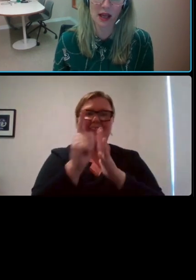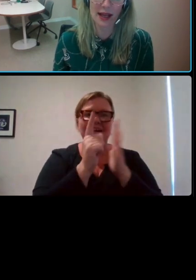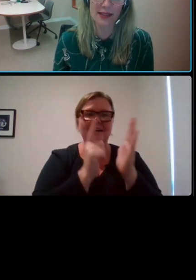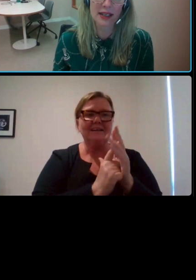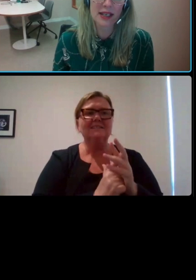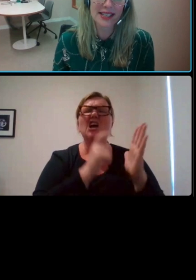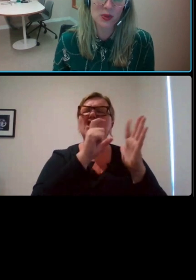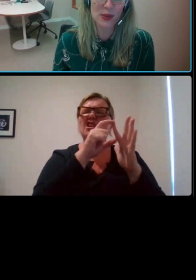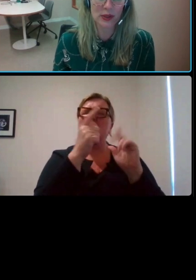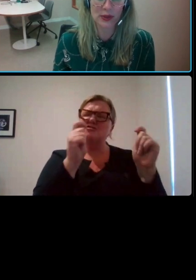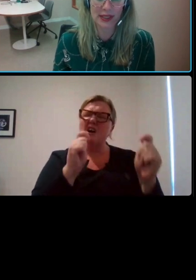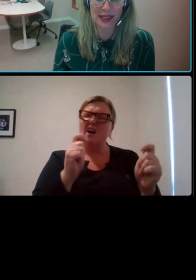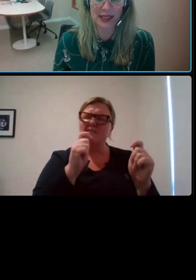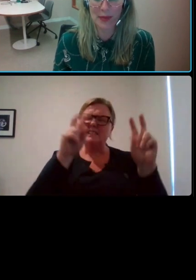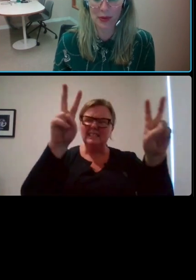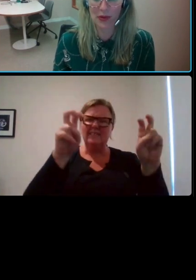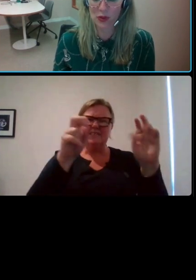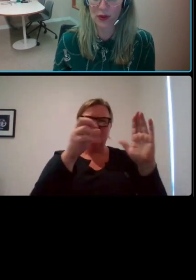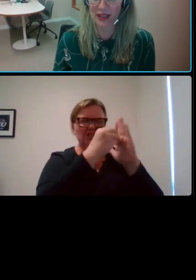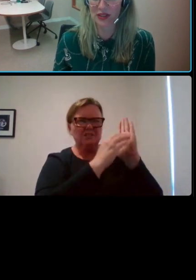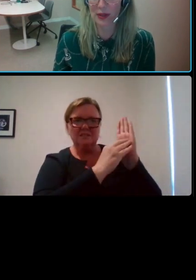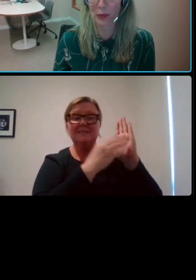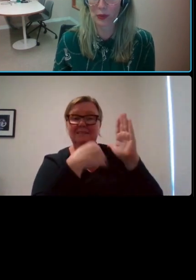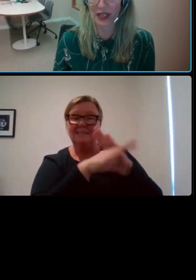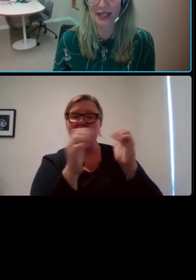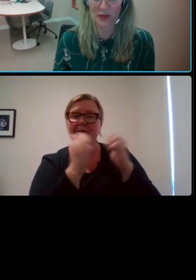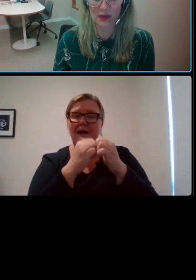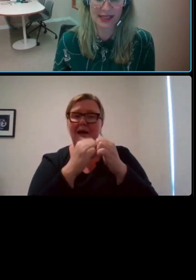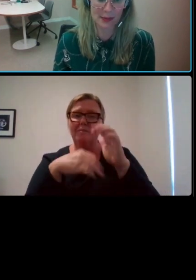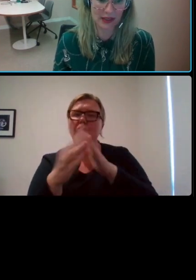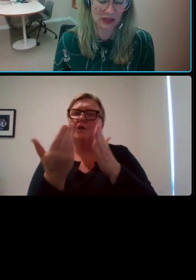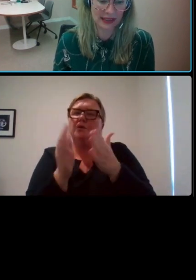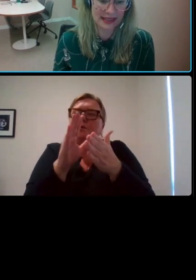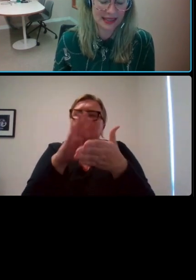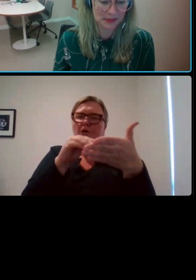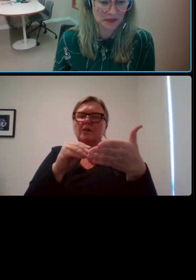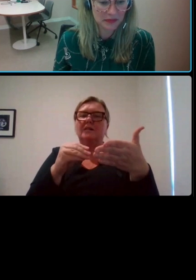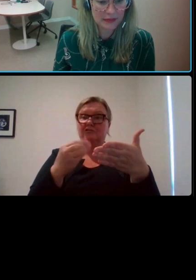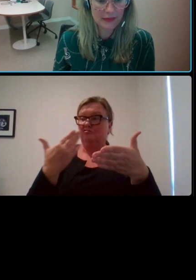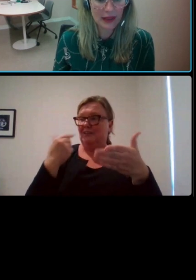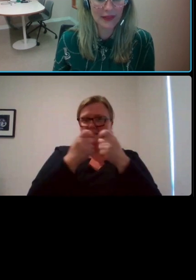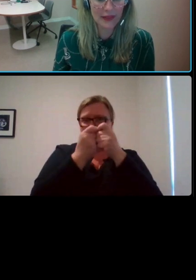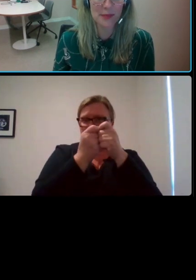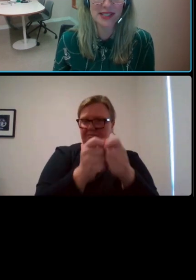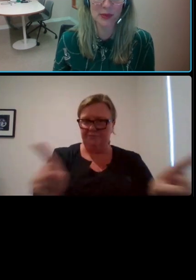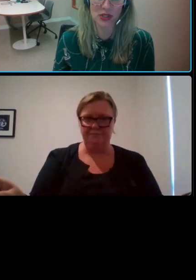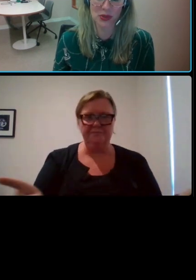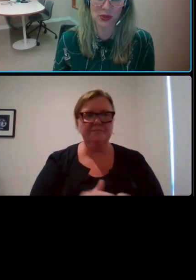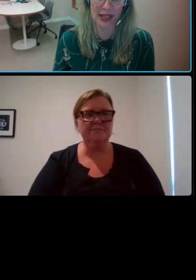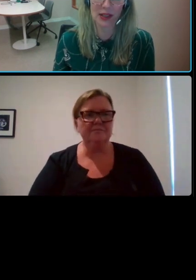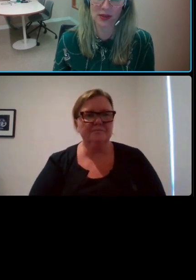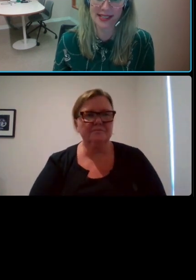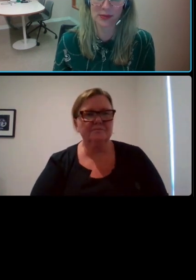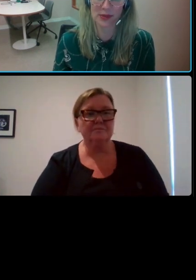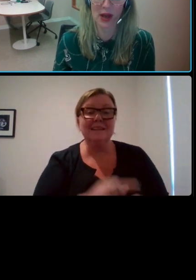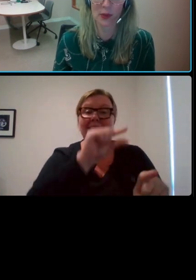appears on the slide, is also included in the paper on the new regulatory model that has recently been released. The aim is to